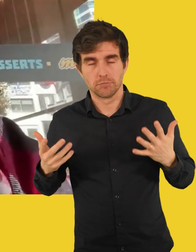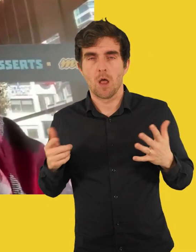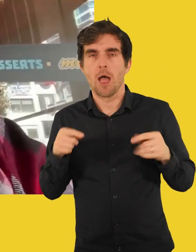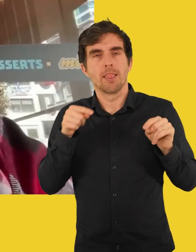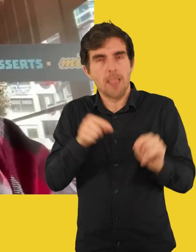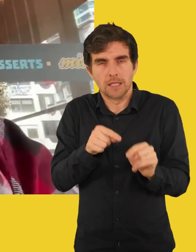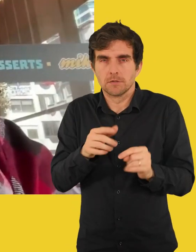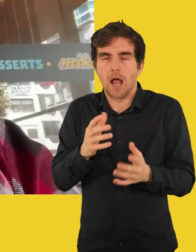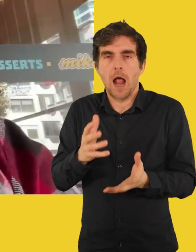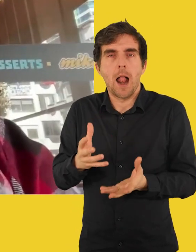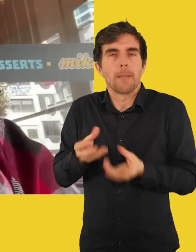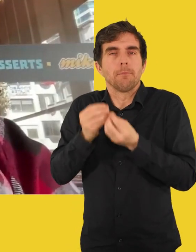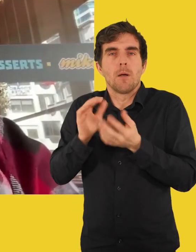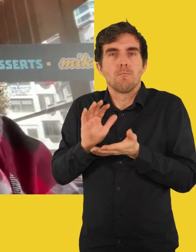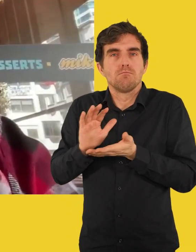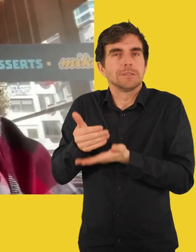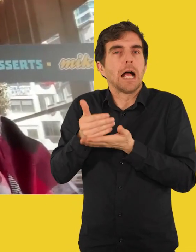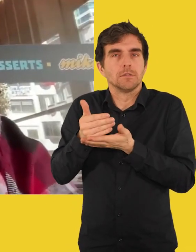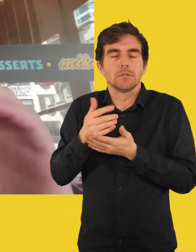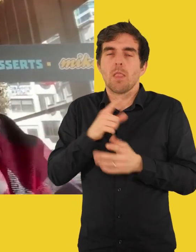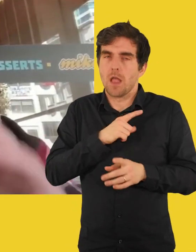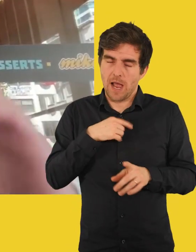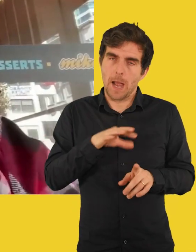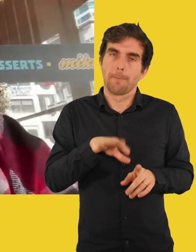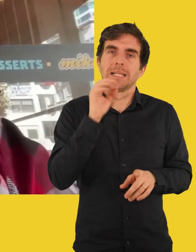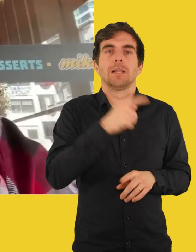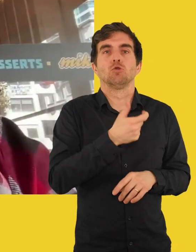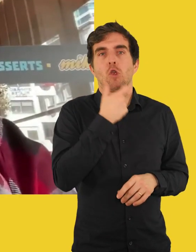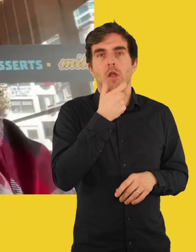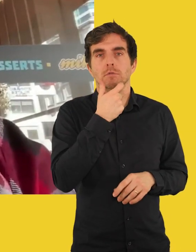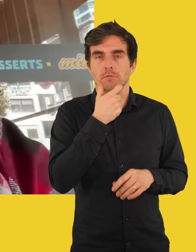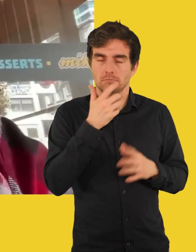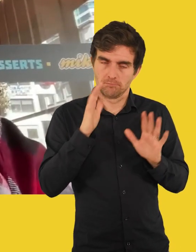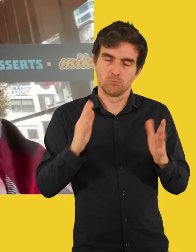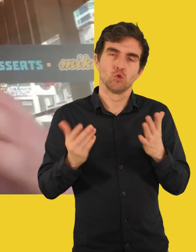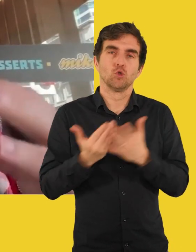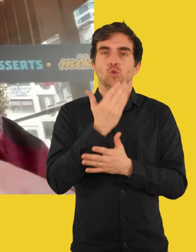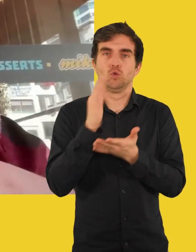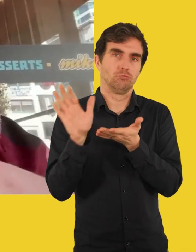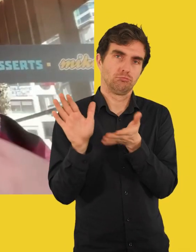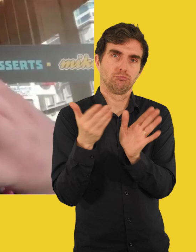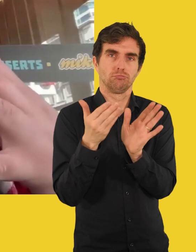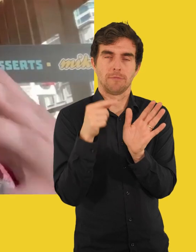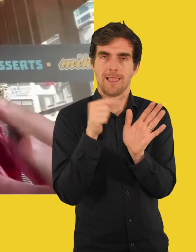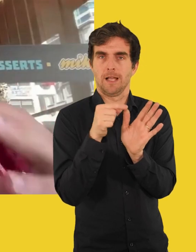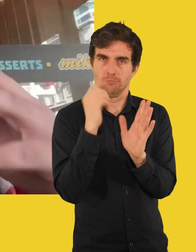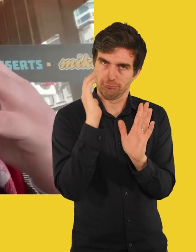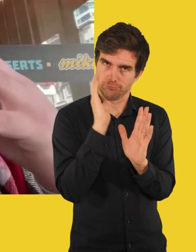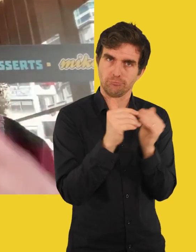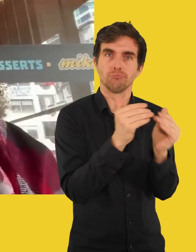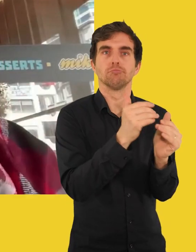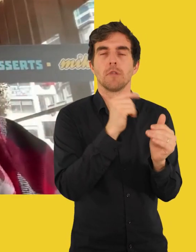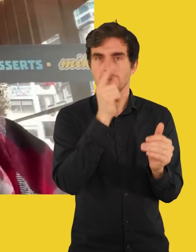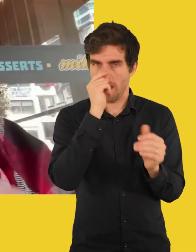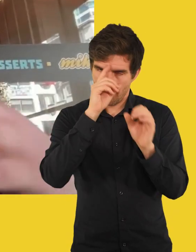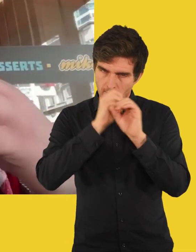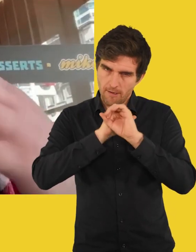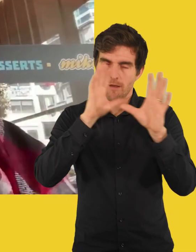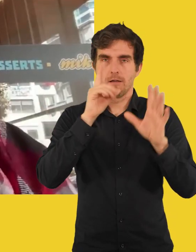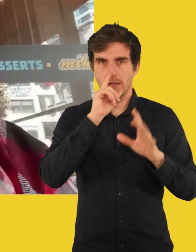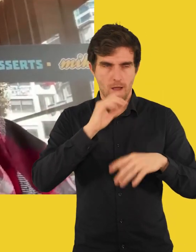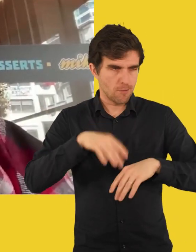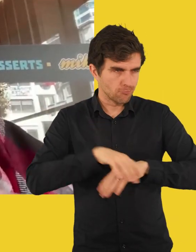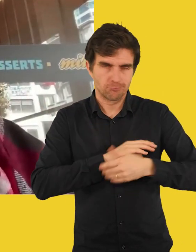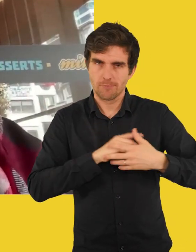of thing to protect themselves. This is exactly why we chose a Doughnut, because of to create a new kind of story,